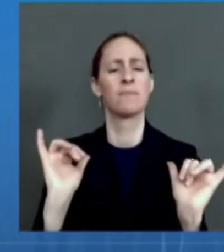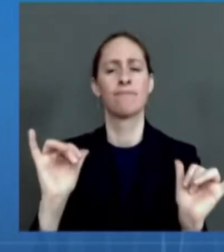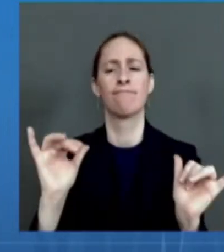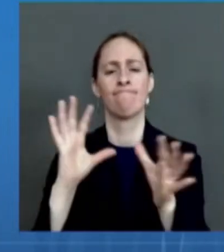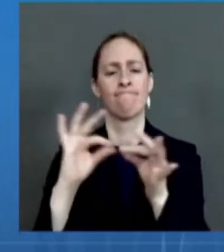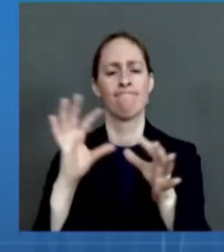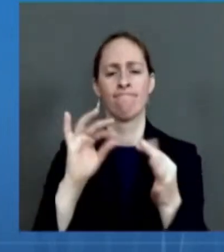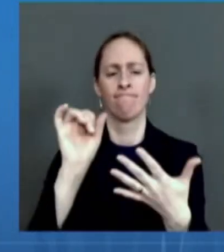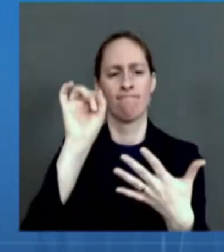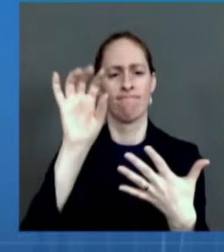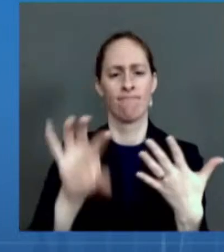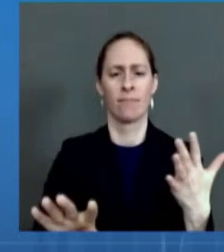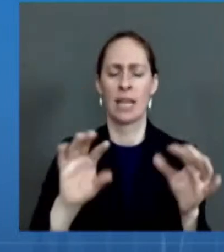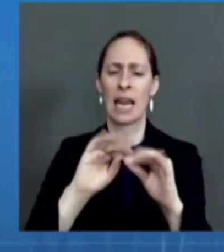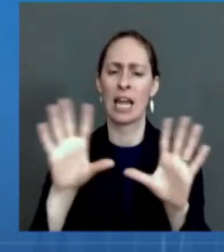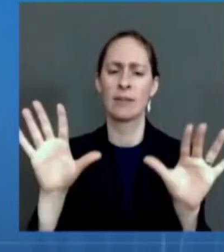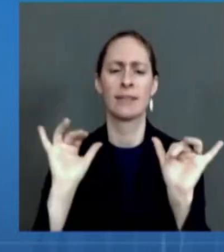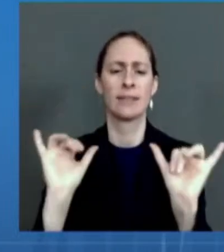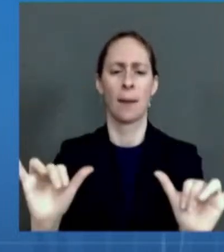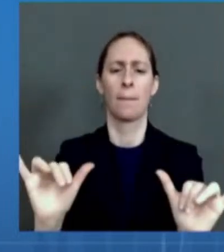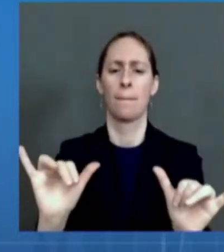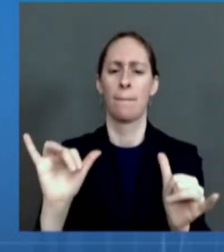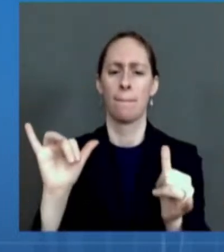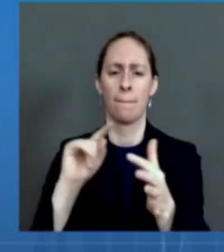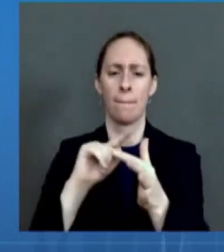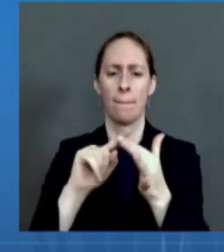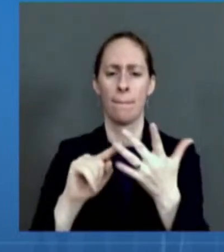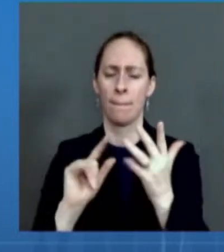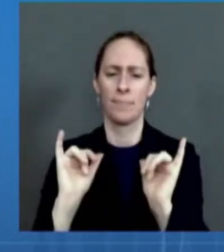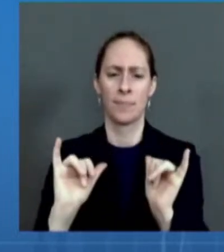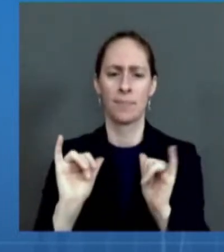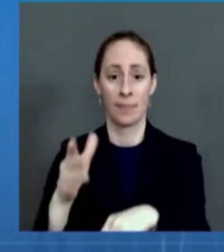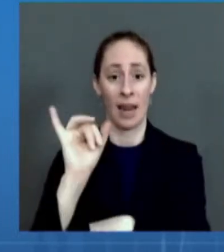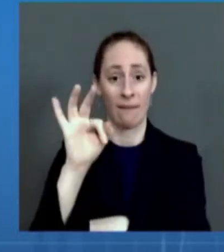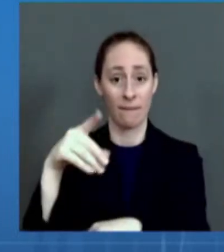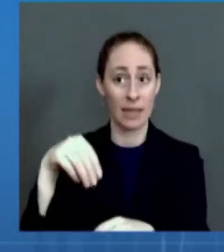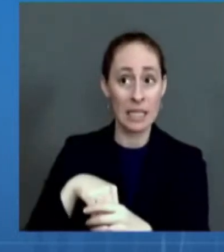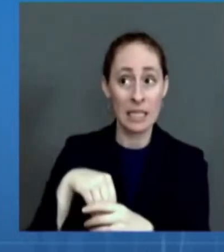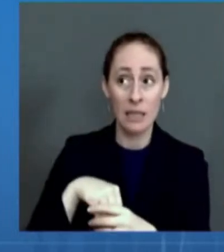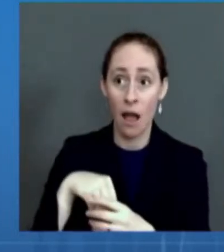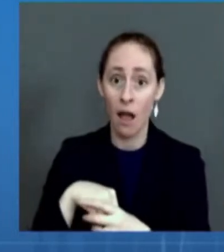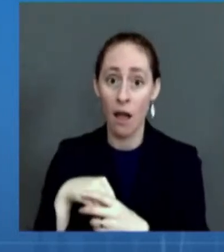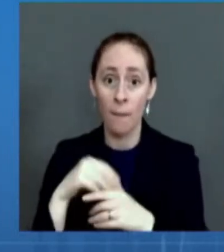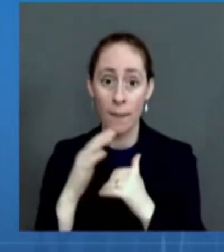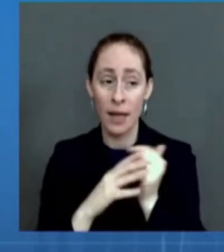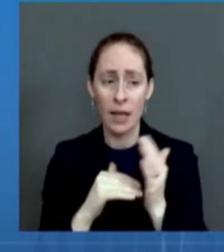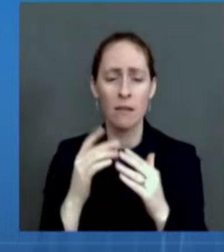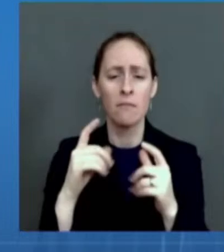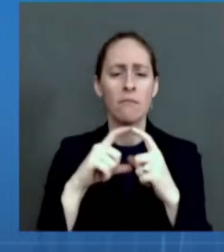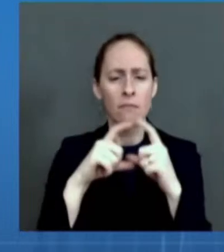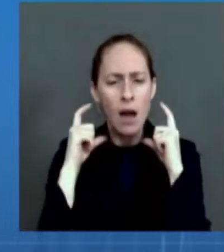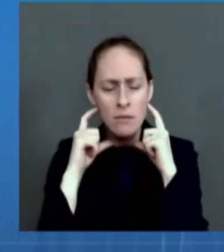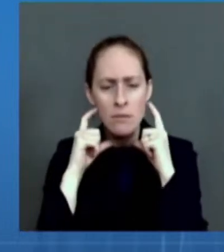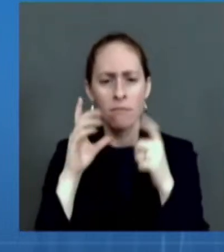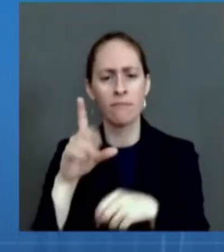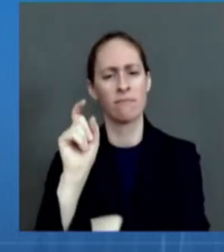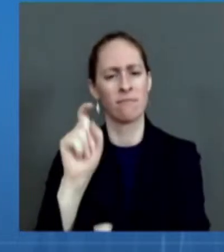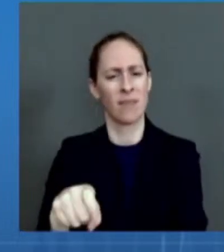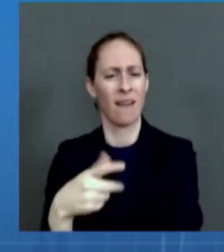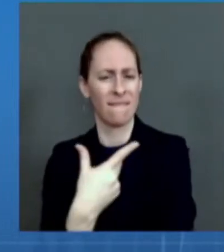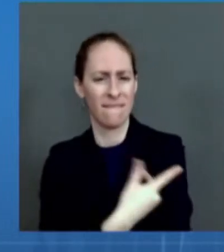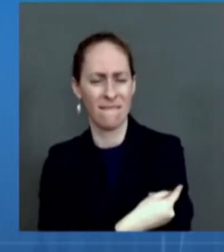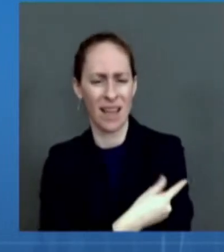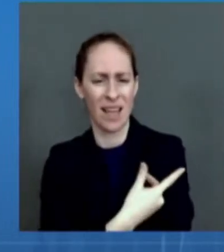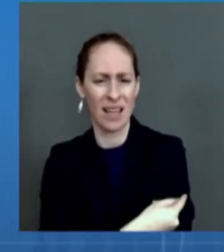settings. Get vaccinated. Get your kids vaccinated. And get a booster shot when you're